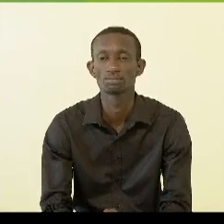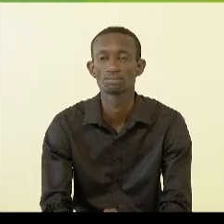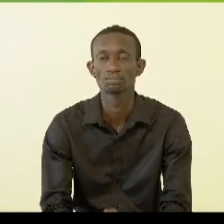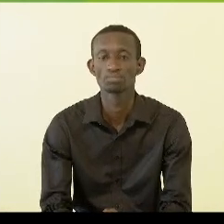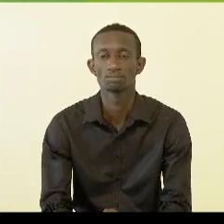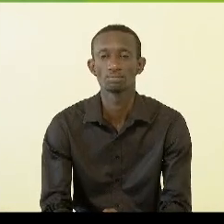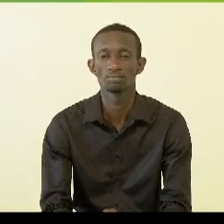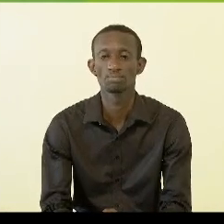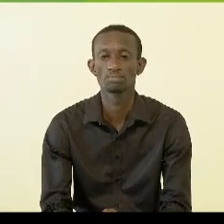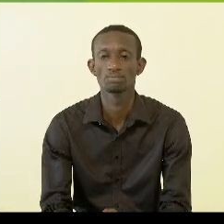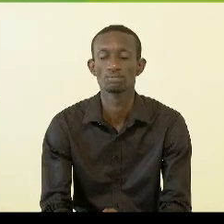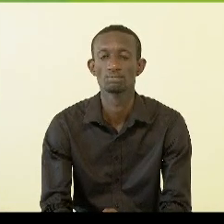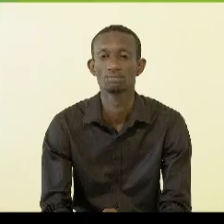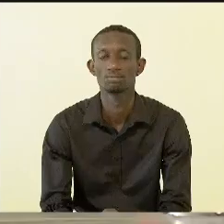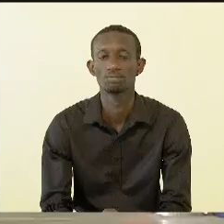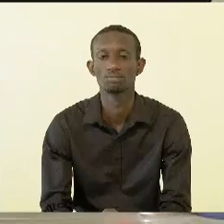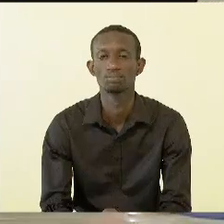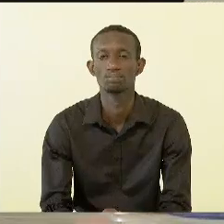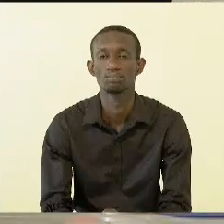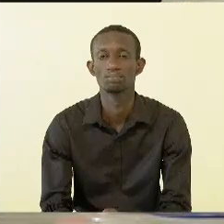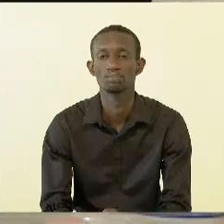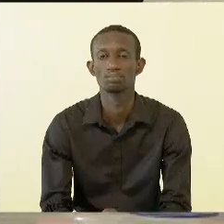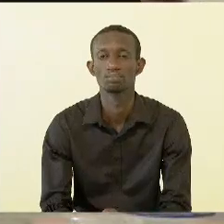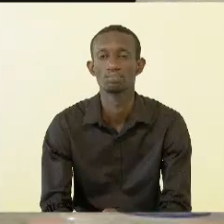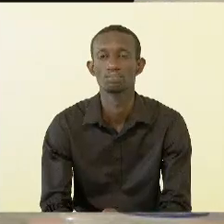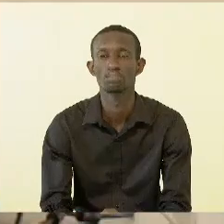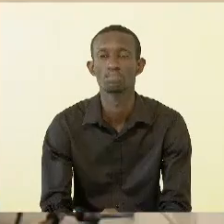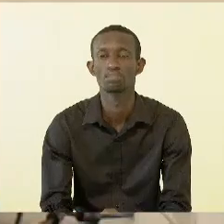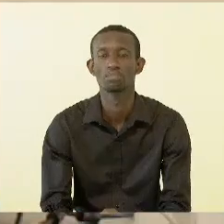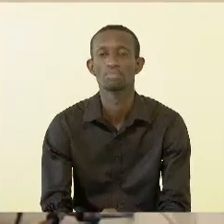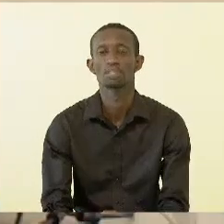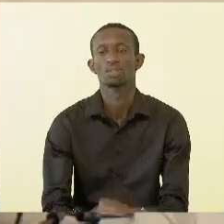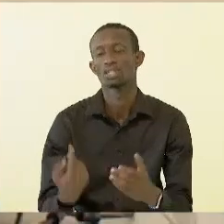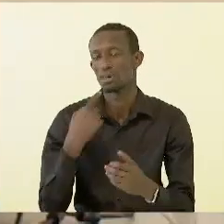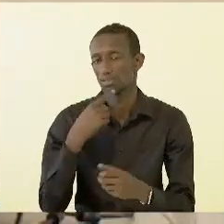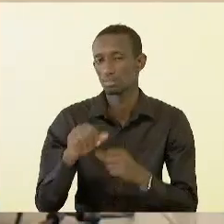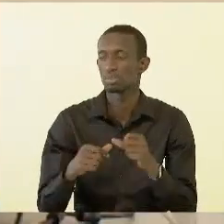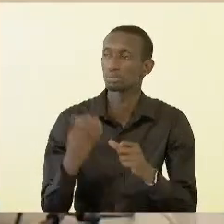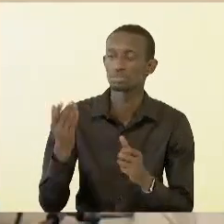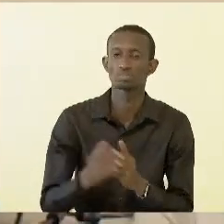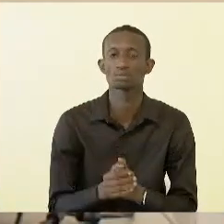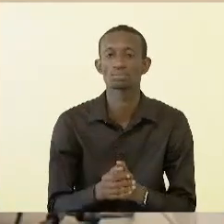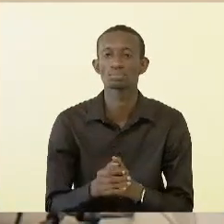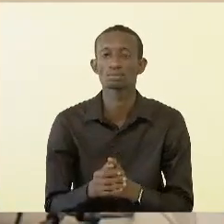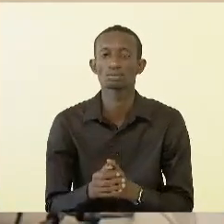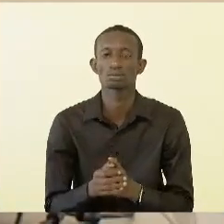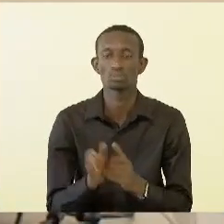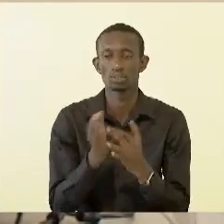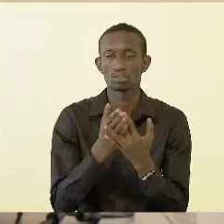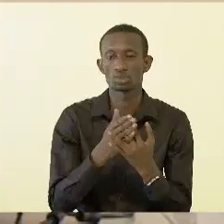Neutralization reaction. Good. So I've mentioned about that. That is a neutralization reaction.